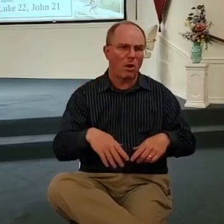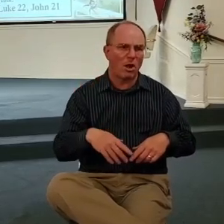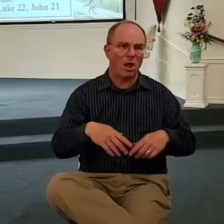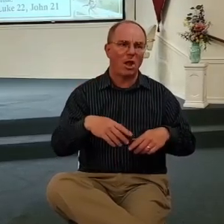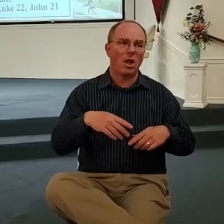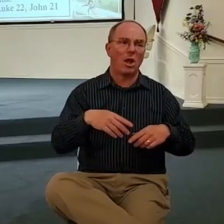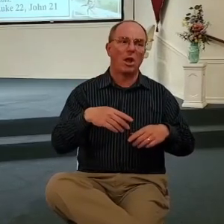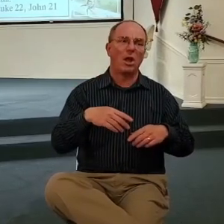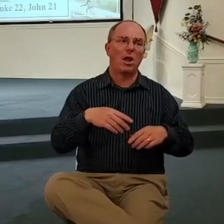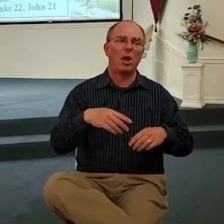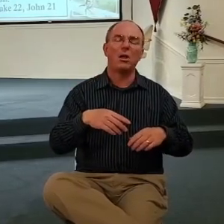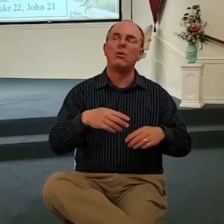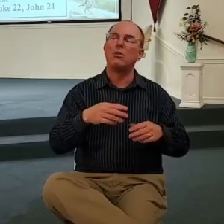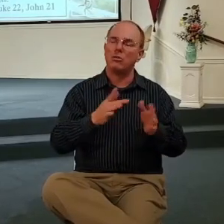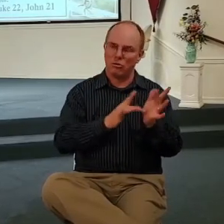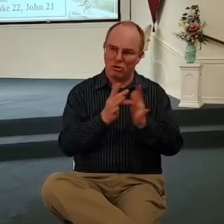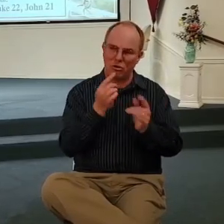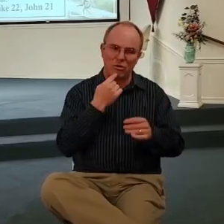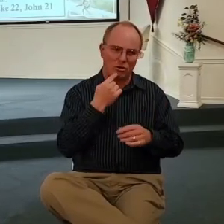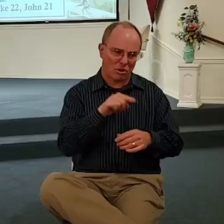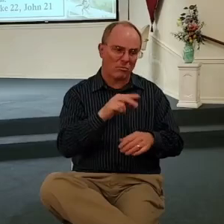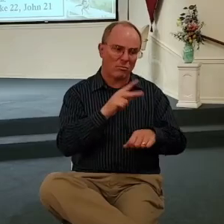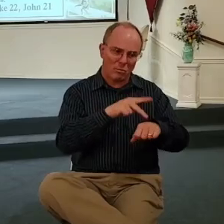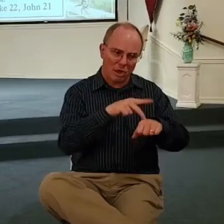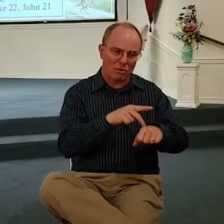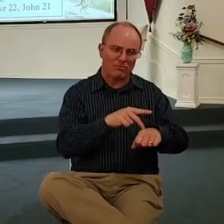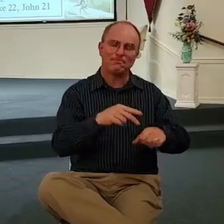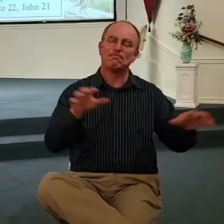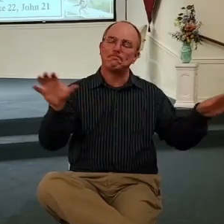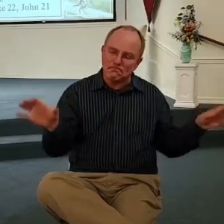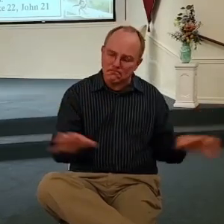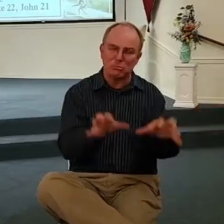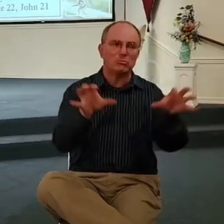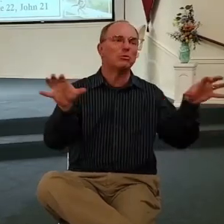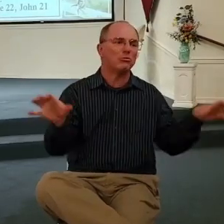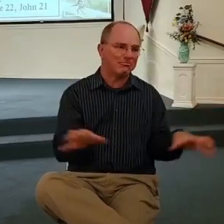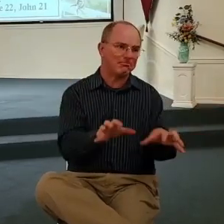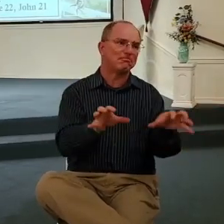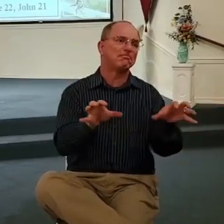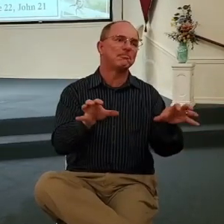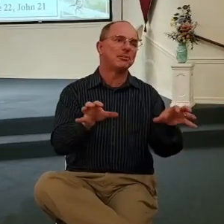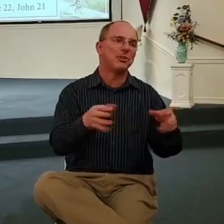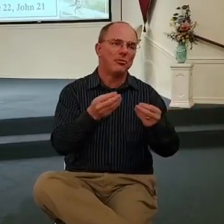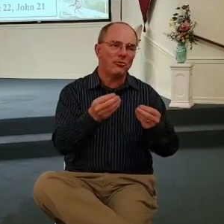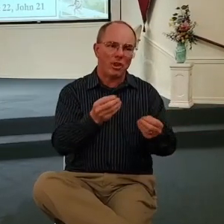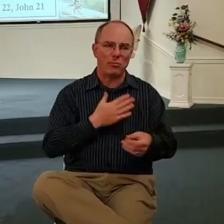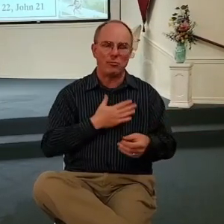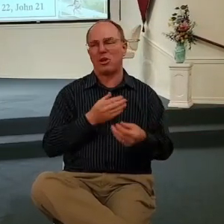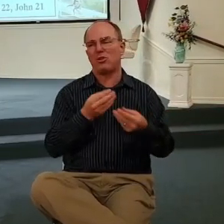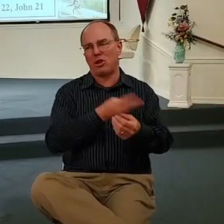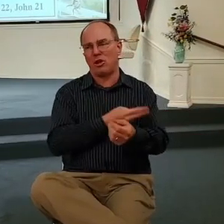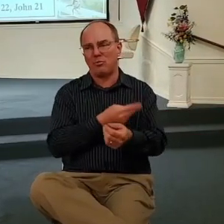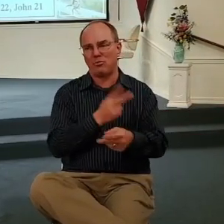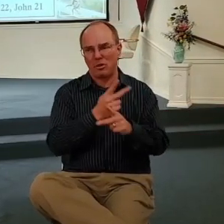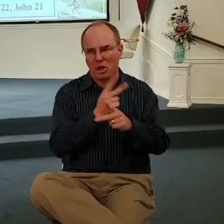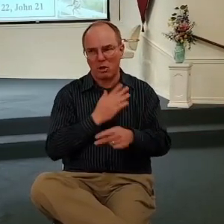to take action upon. Feed my sheep. Take care of my sheep.